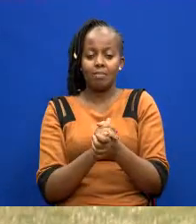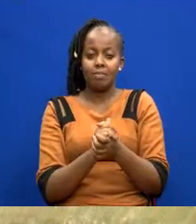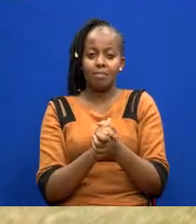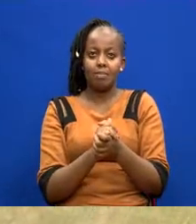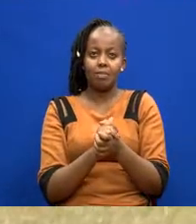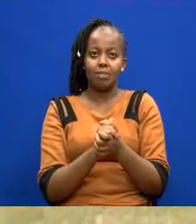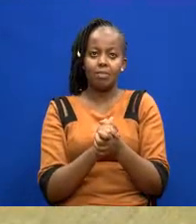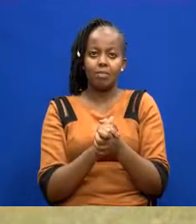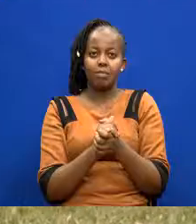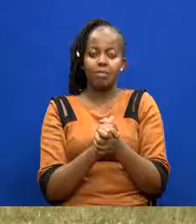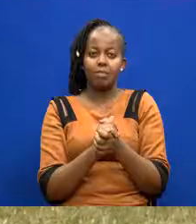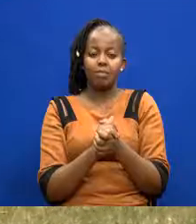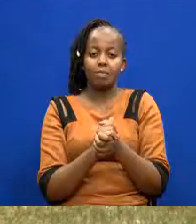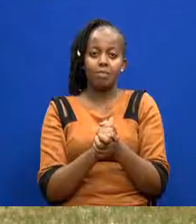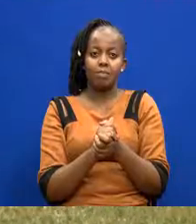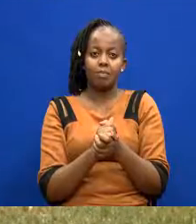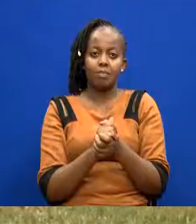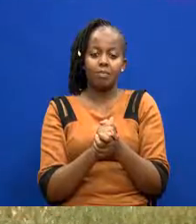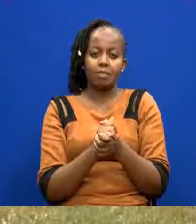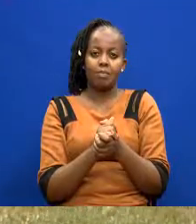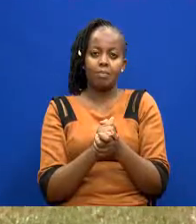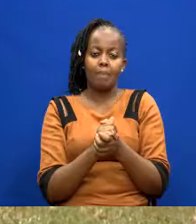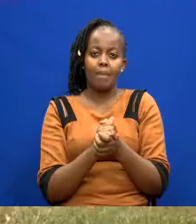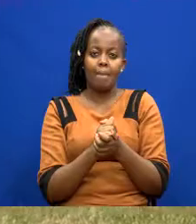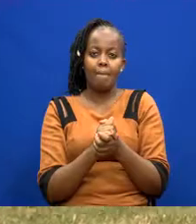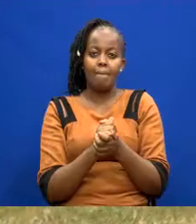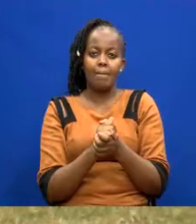player. And back. Next.